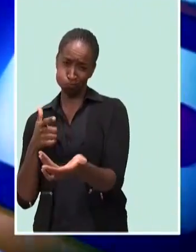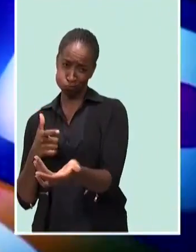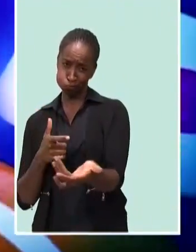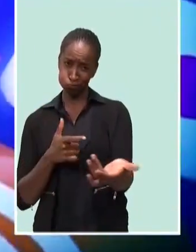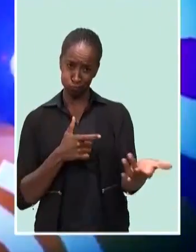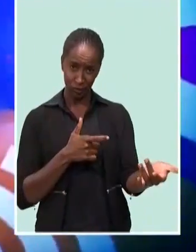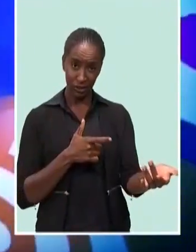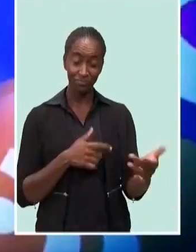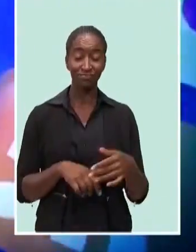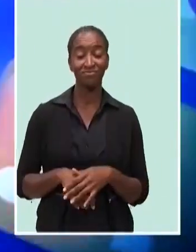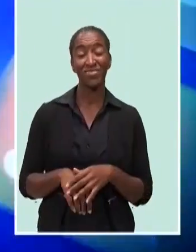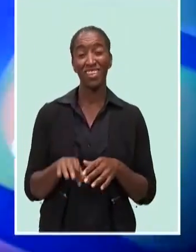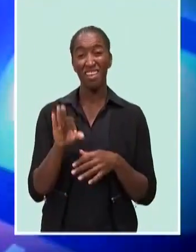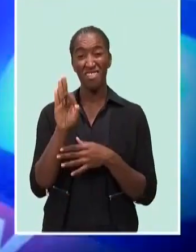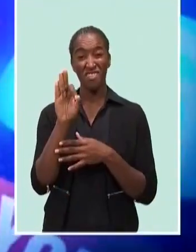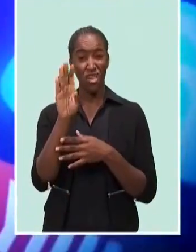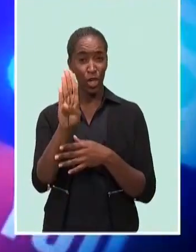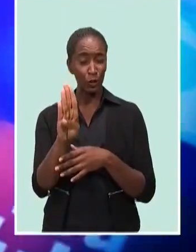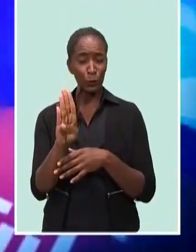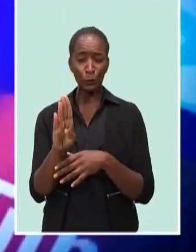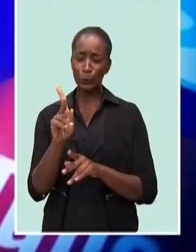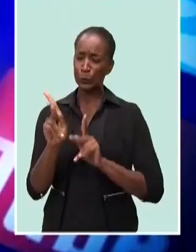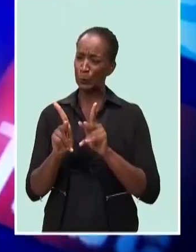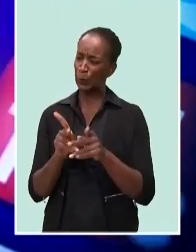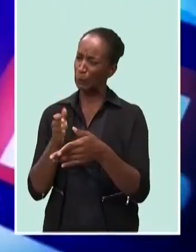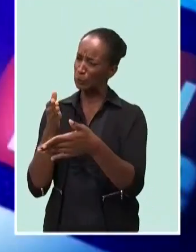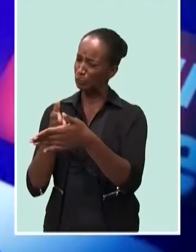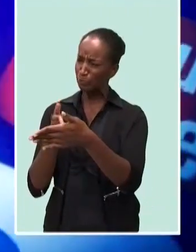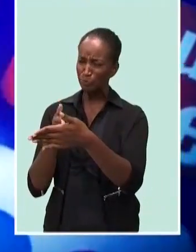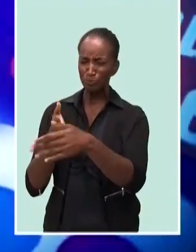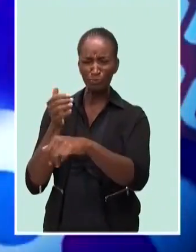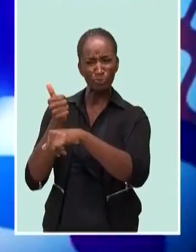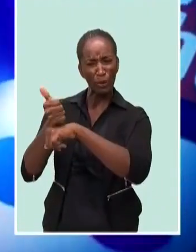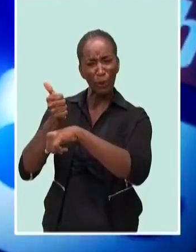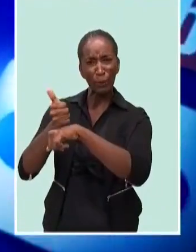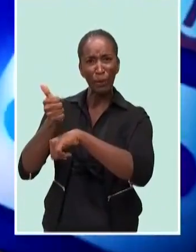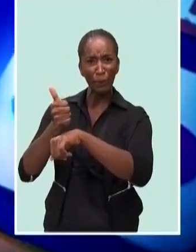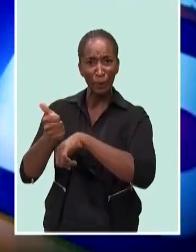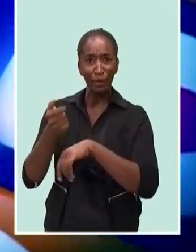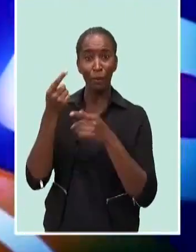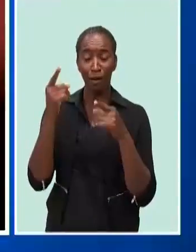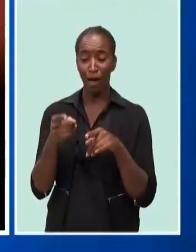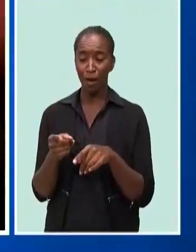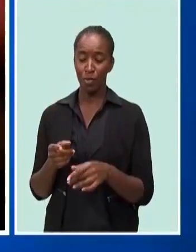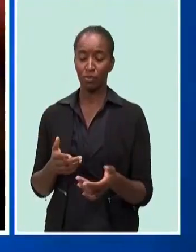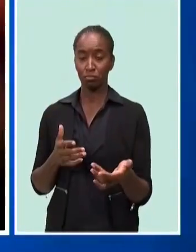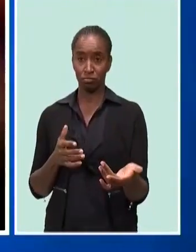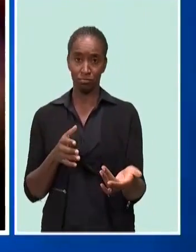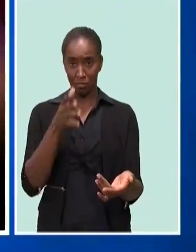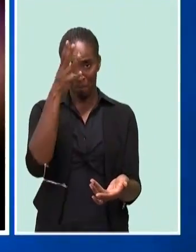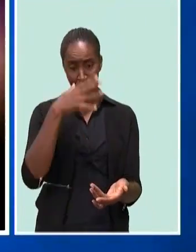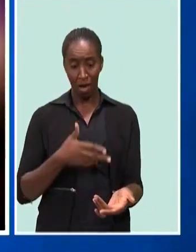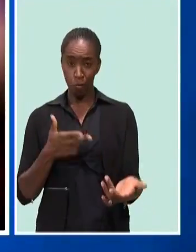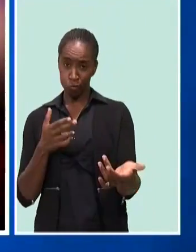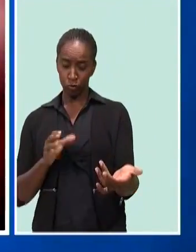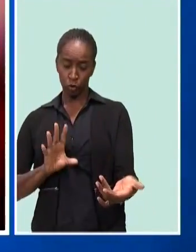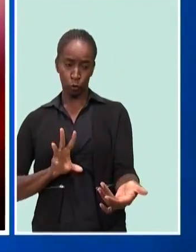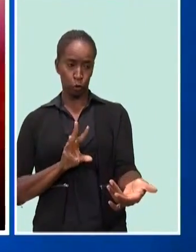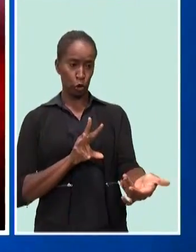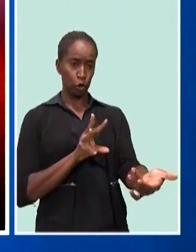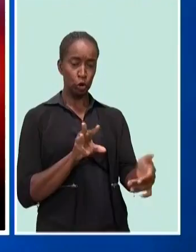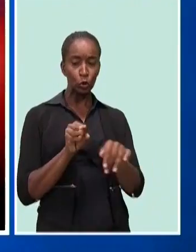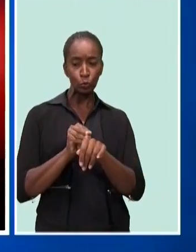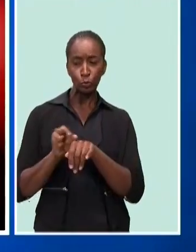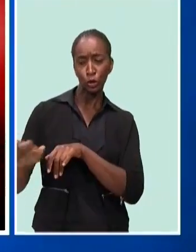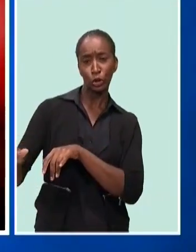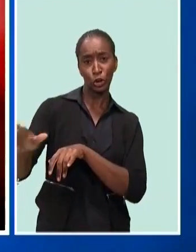a 17-minute video of the massacre to be streamed as it happened. Well, the site has since removed 1.5 million copies of